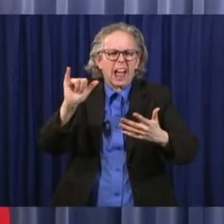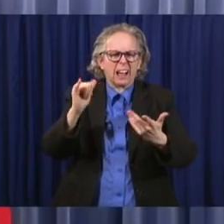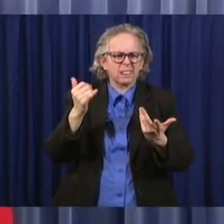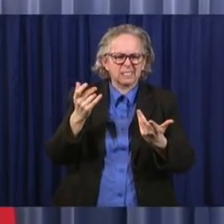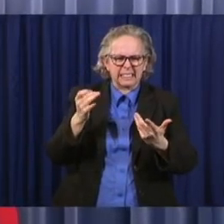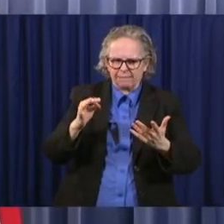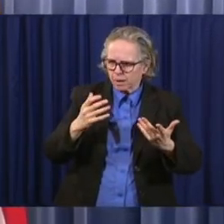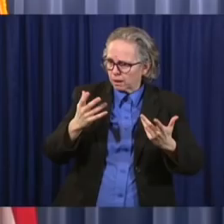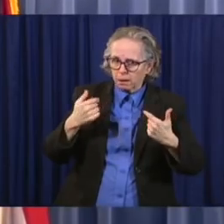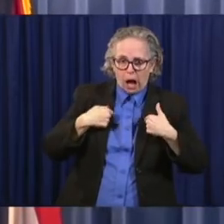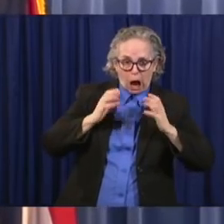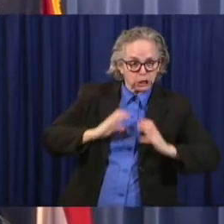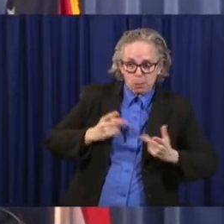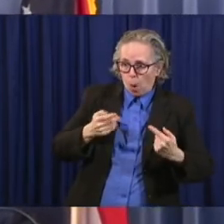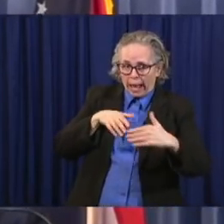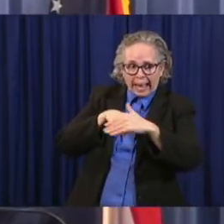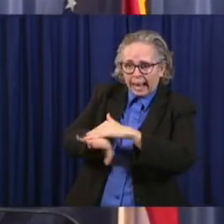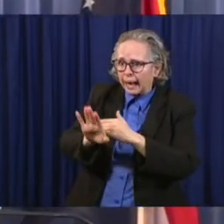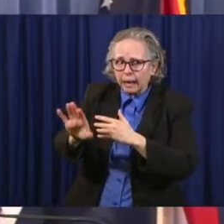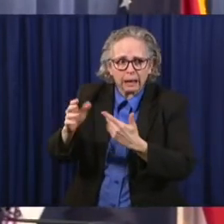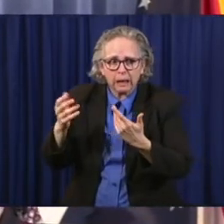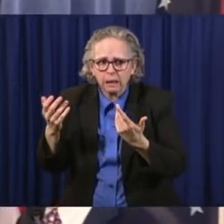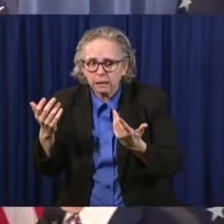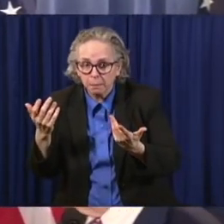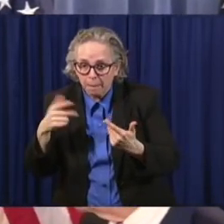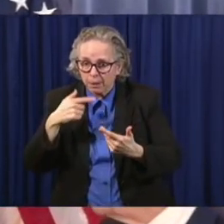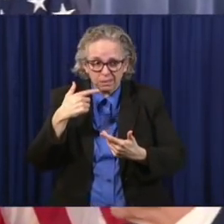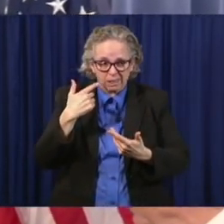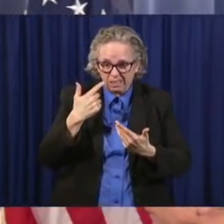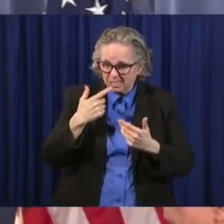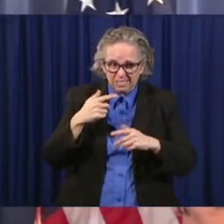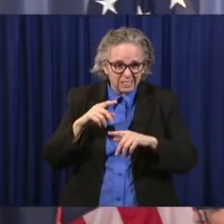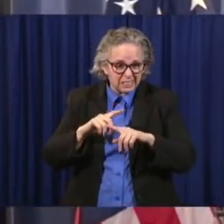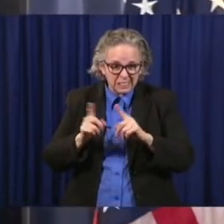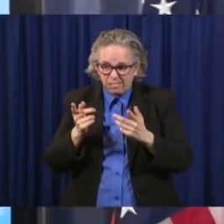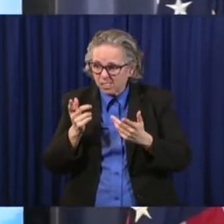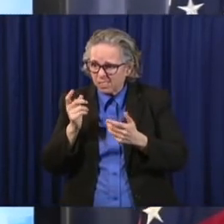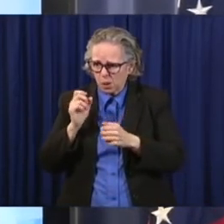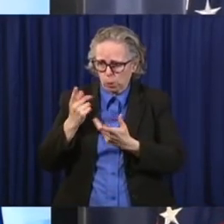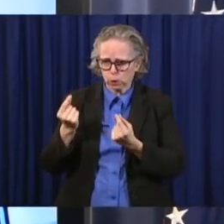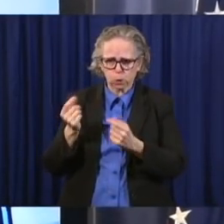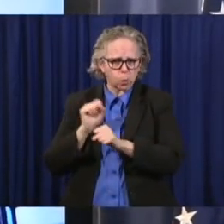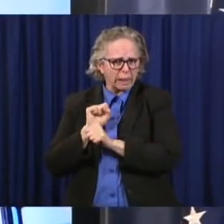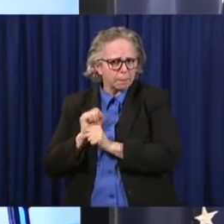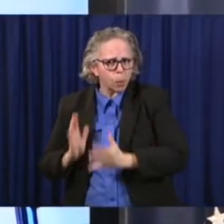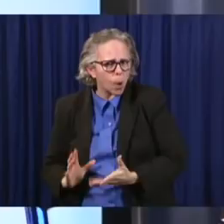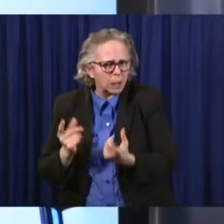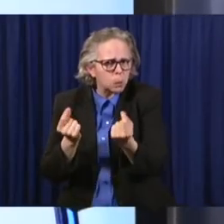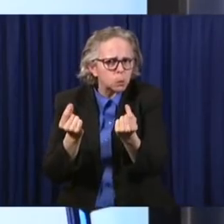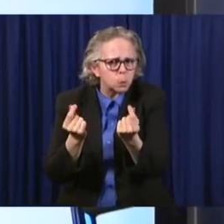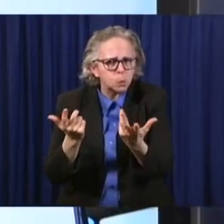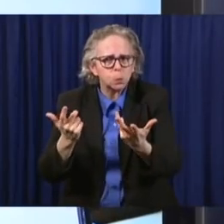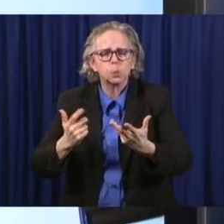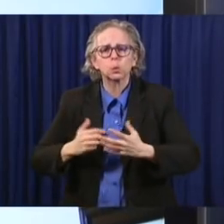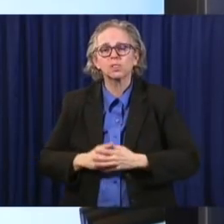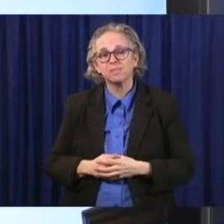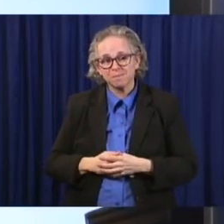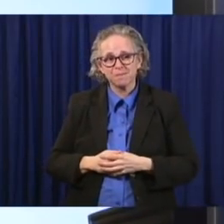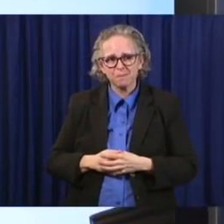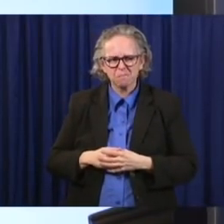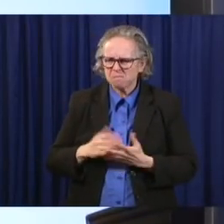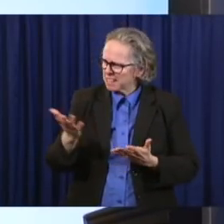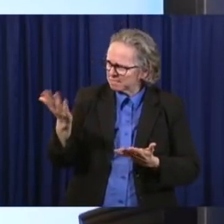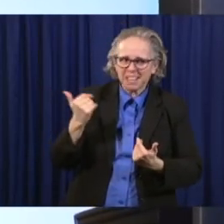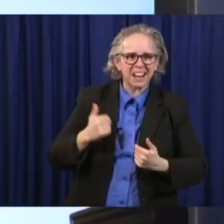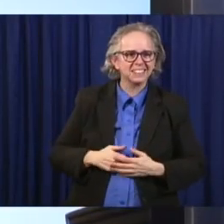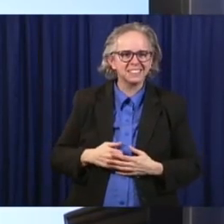and what maybe will be different for the employees and the folks who are in charge. Just kind of tell us how this